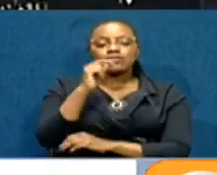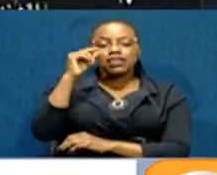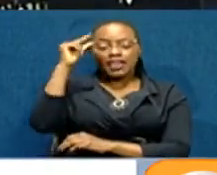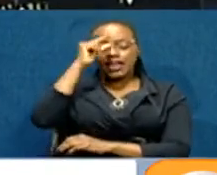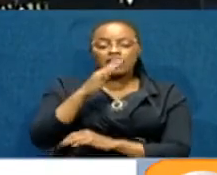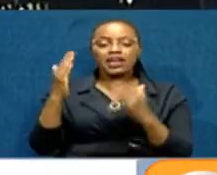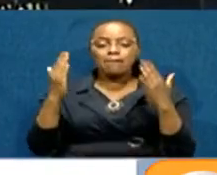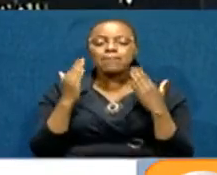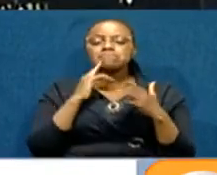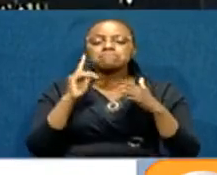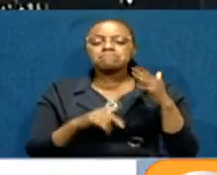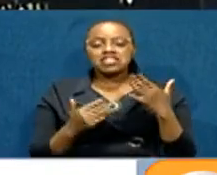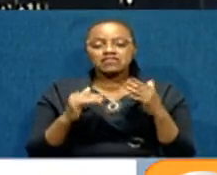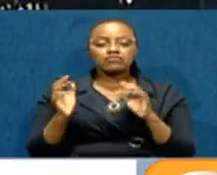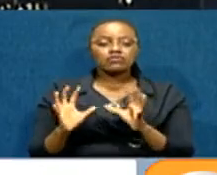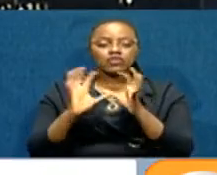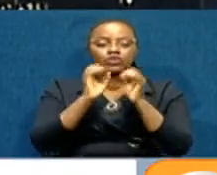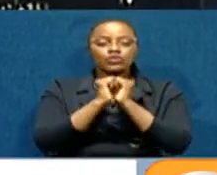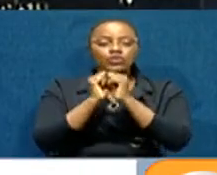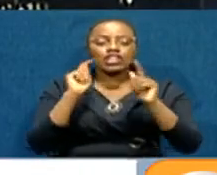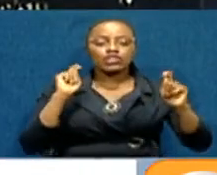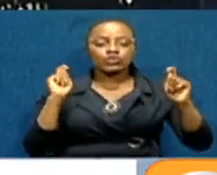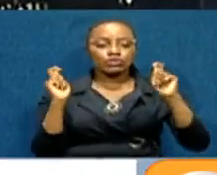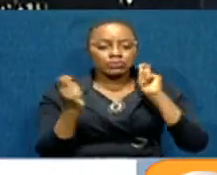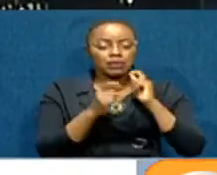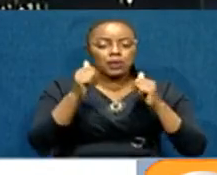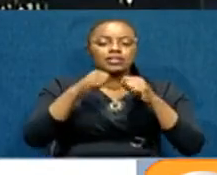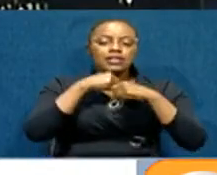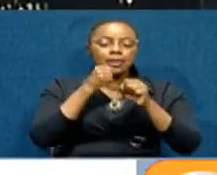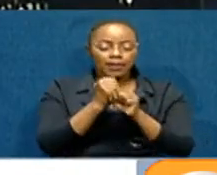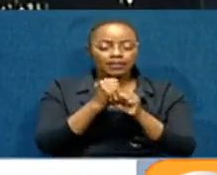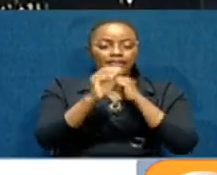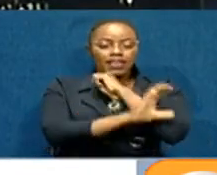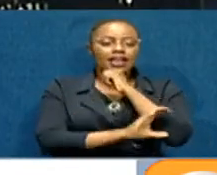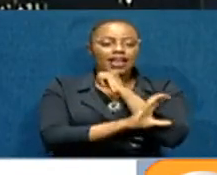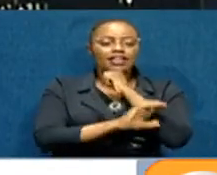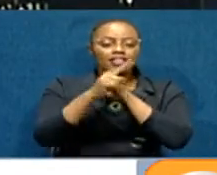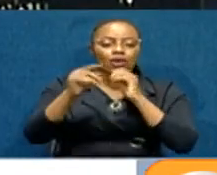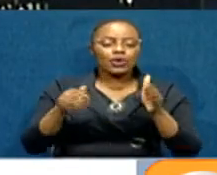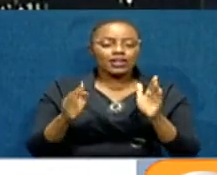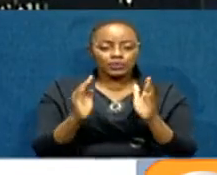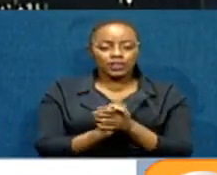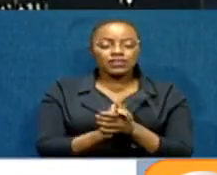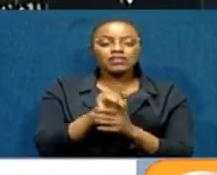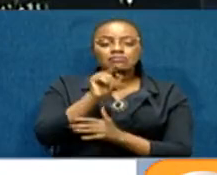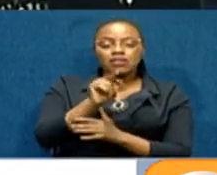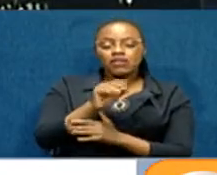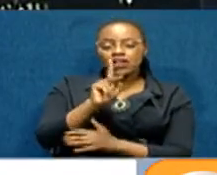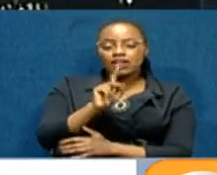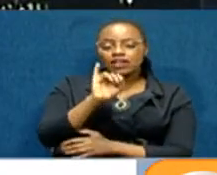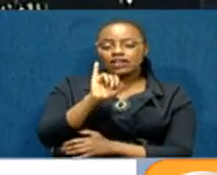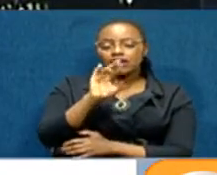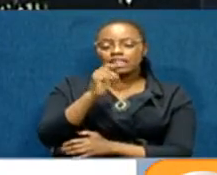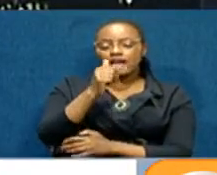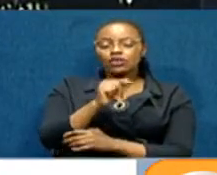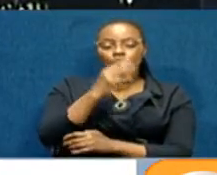Governor described the pair as the coming together of reformists that will shepherd the country in the right direction. Murungi has served with